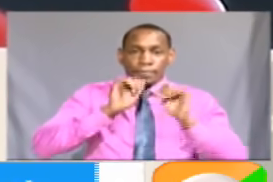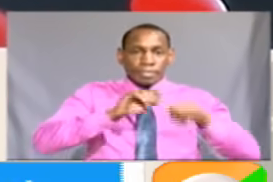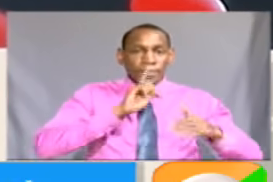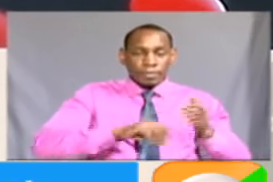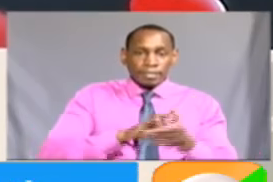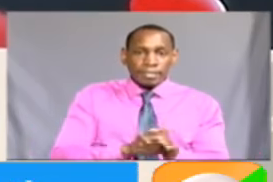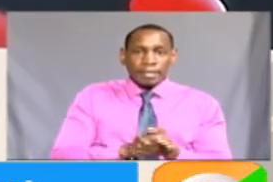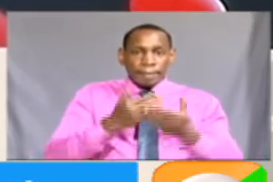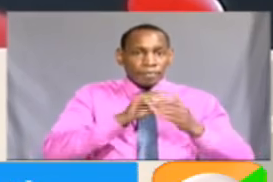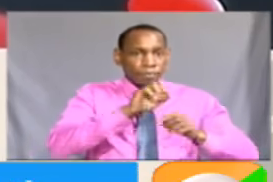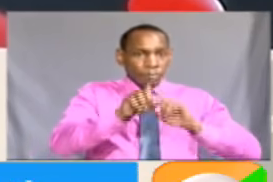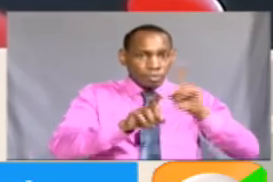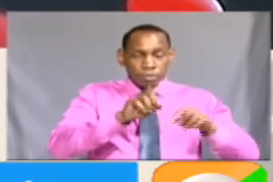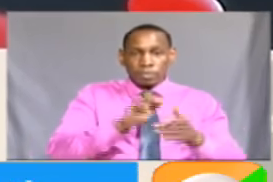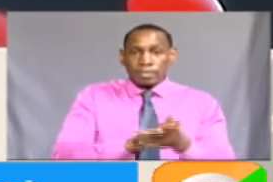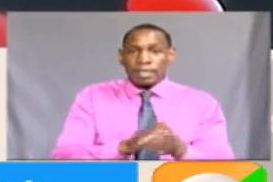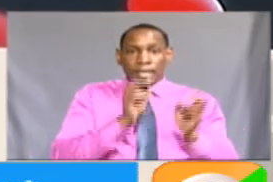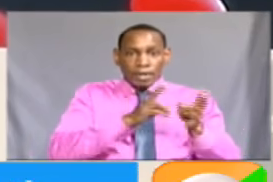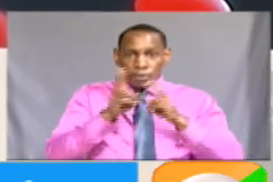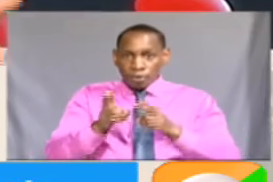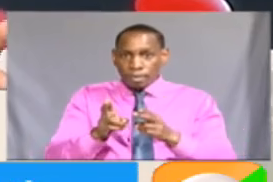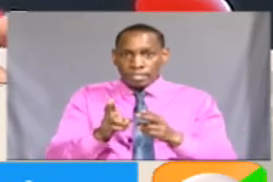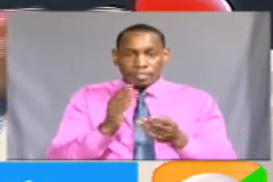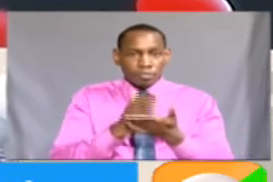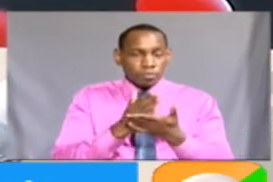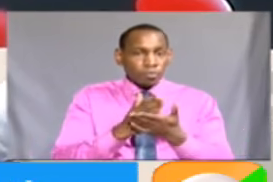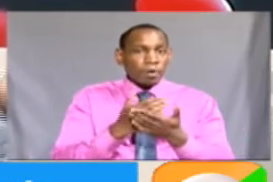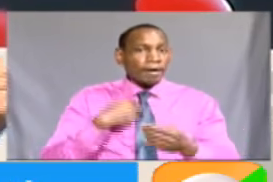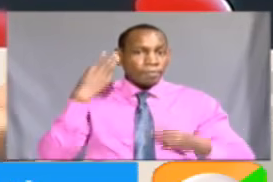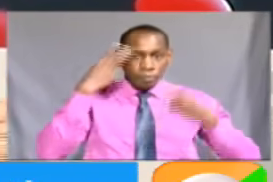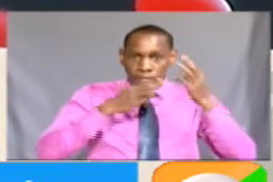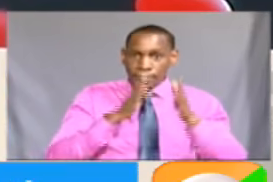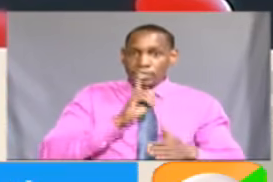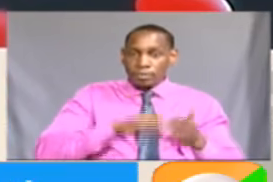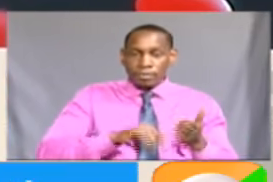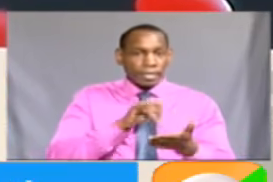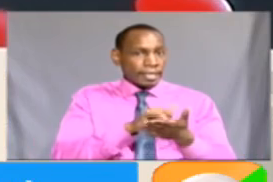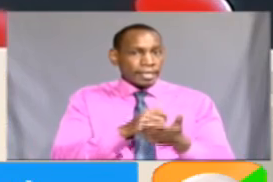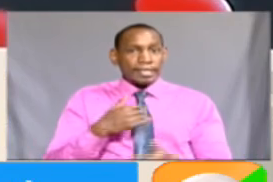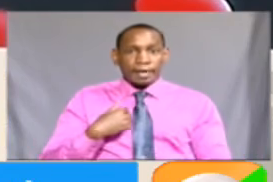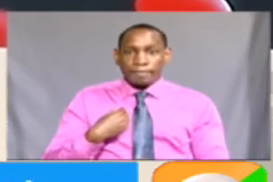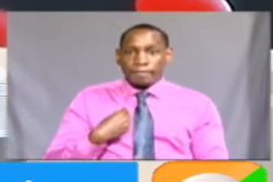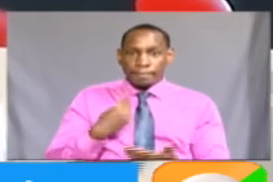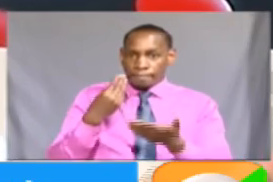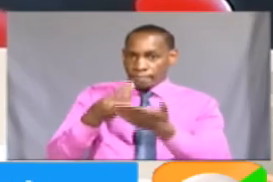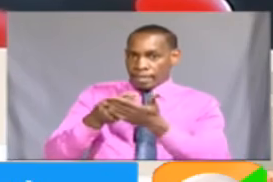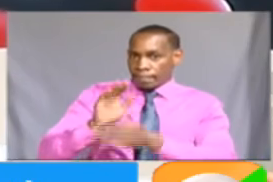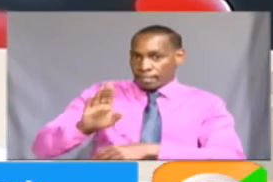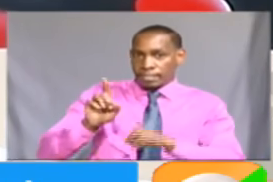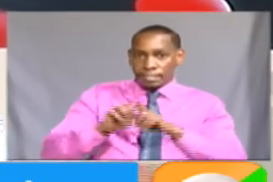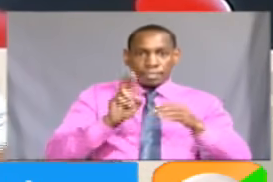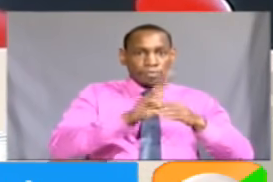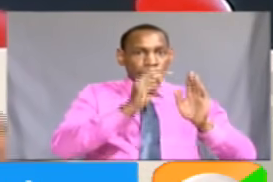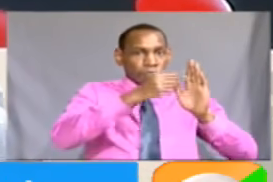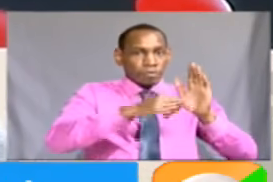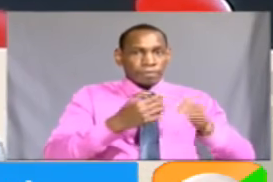out before even questions are raised? Because there's usually something disarming about someone saying, you know what, we've got this amount, this is how we've